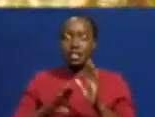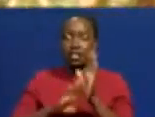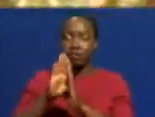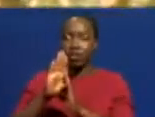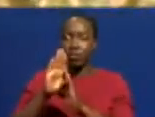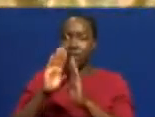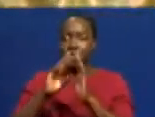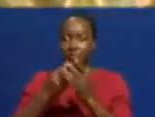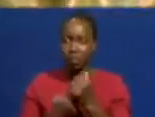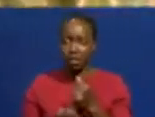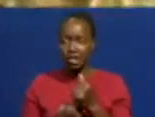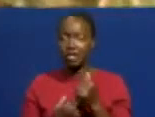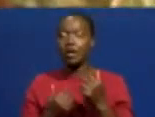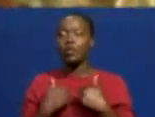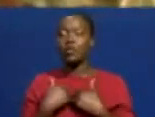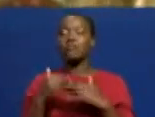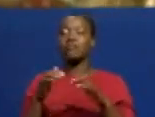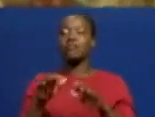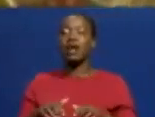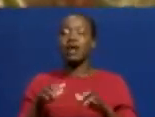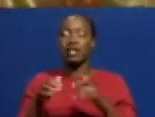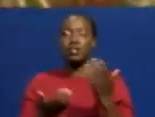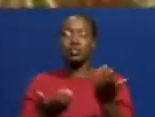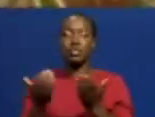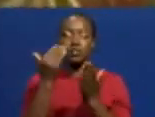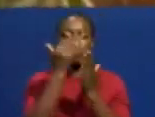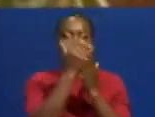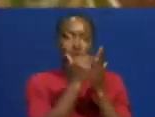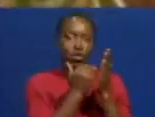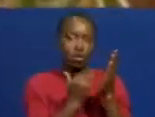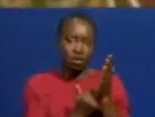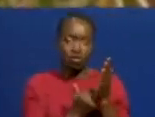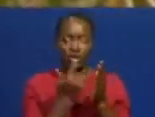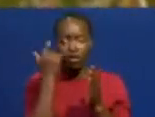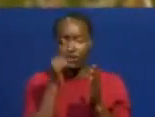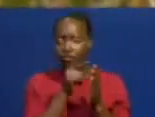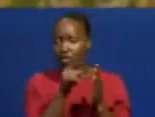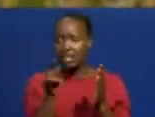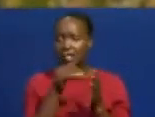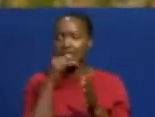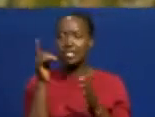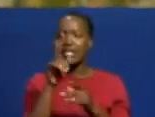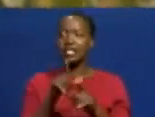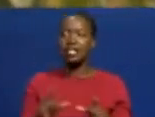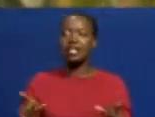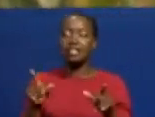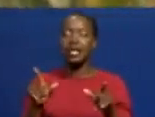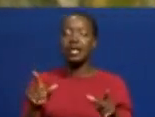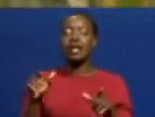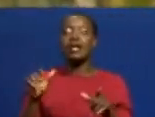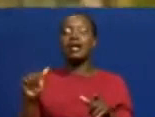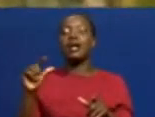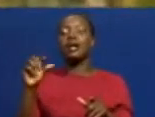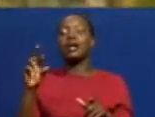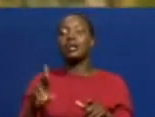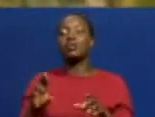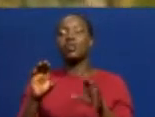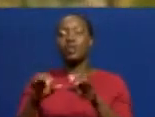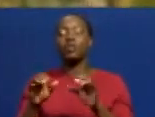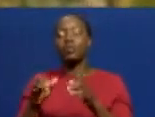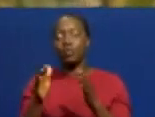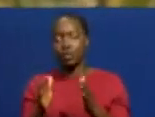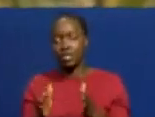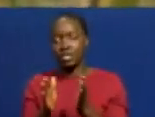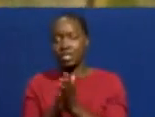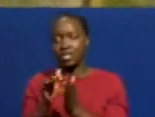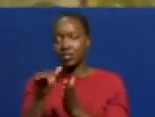we now have agribusiness programs for these dry land agroecologies, these kind of crops